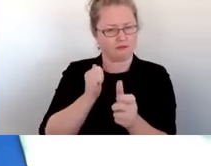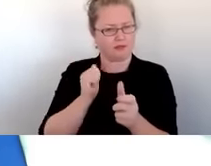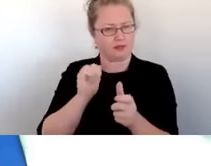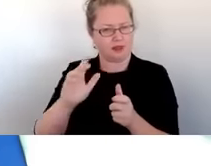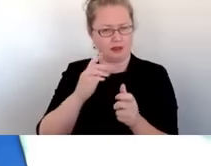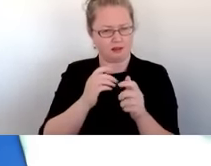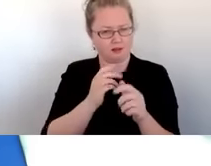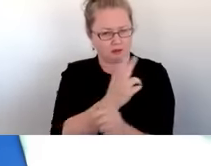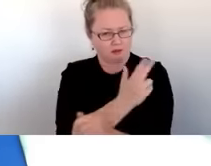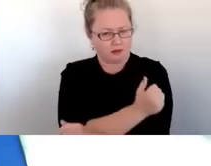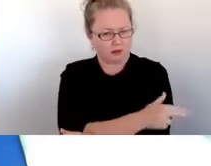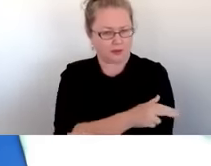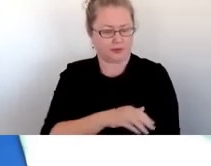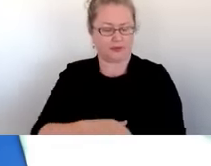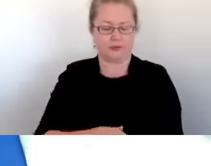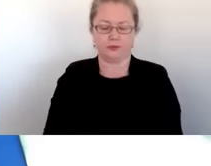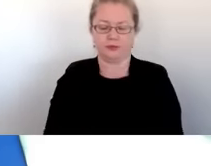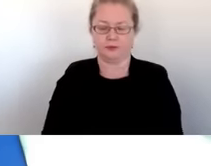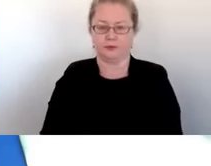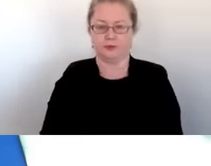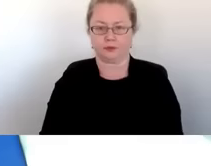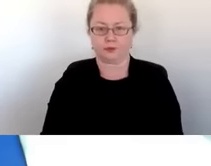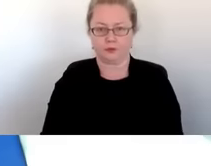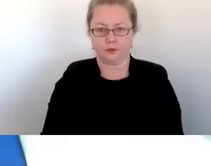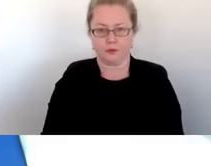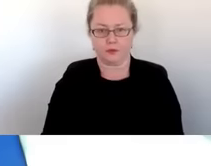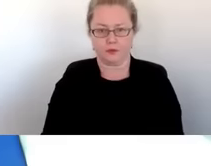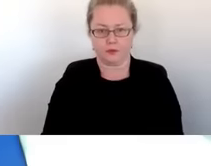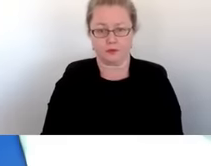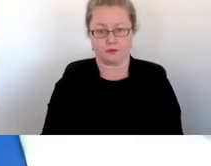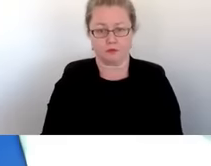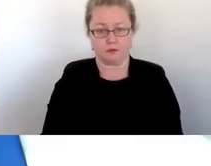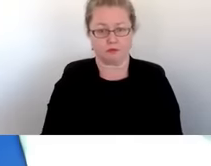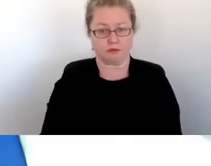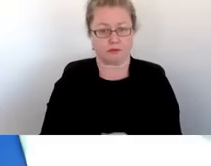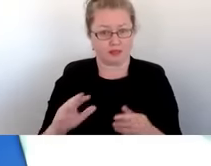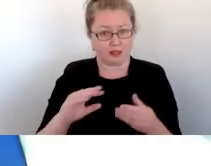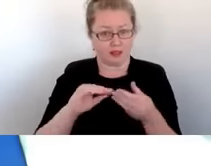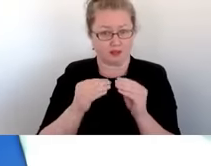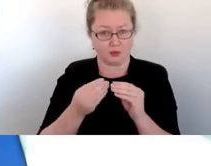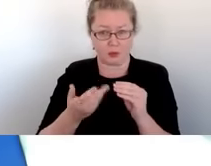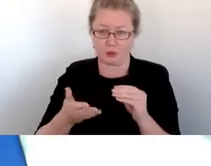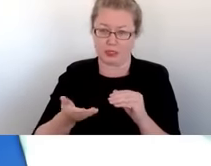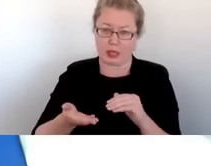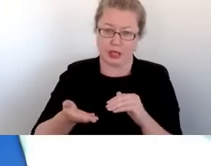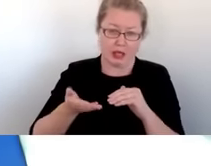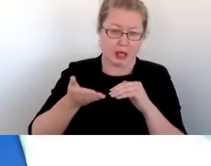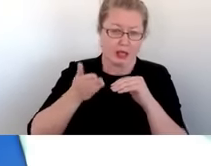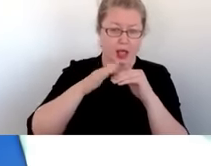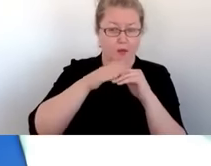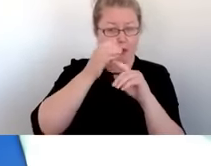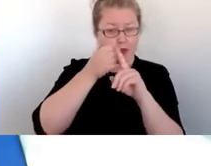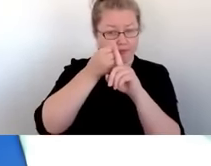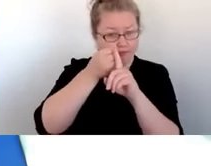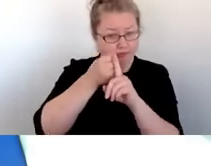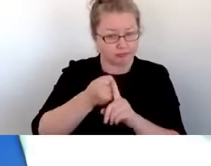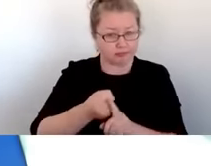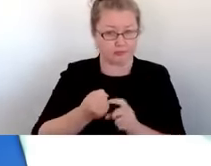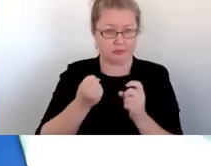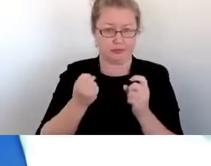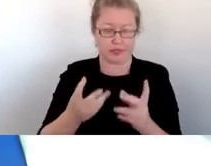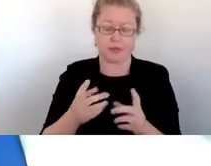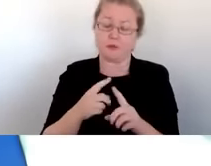sick that week, significantly above the usual numbers, and that has an impact everywhere in our healthcare system. Put